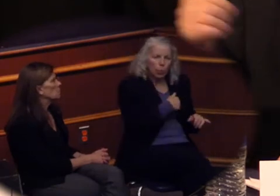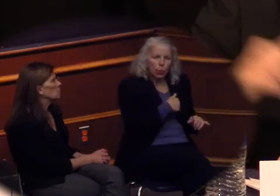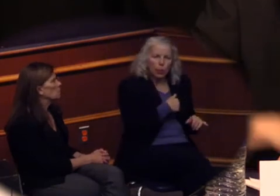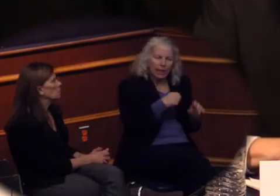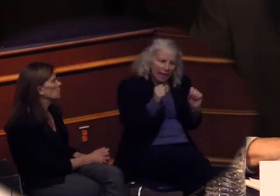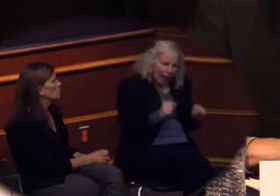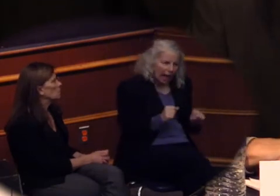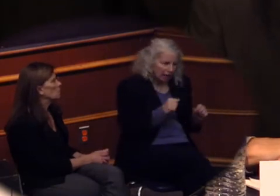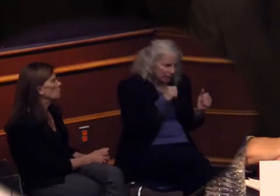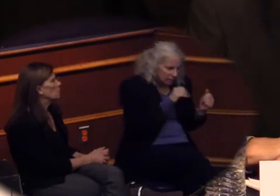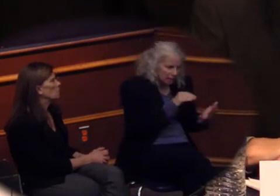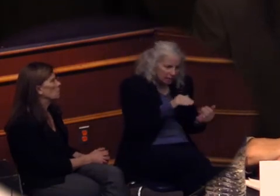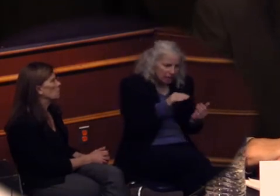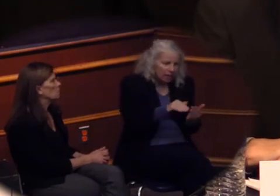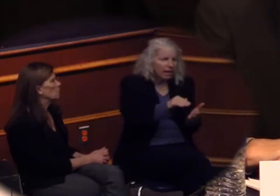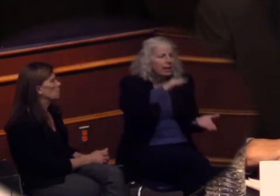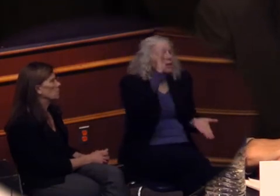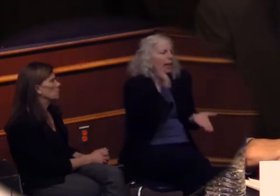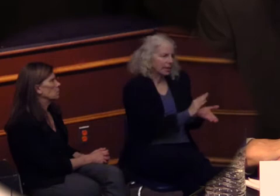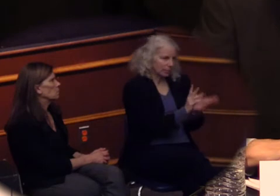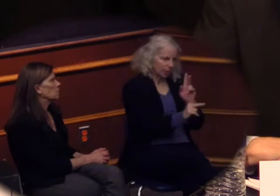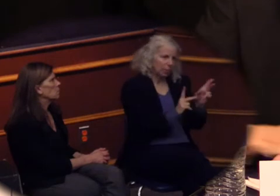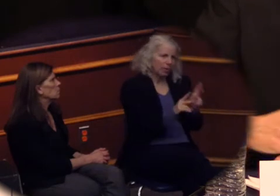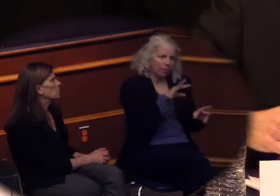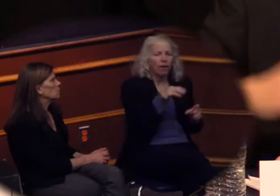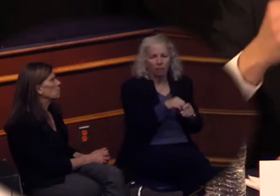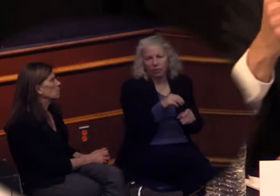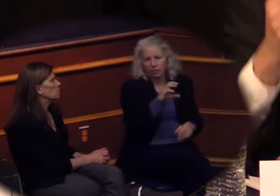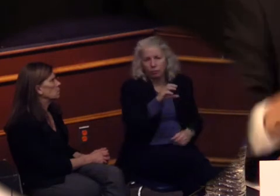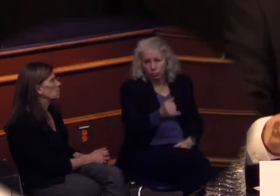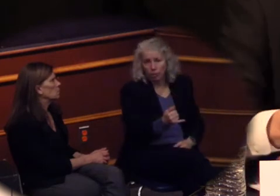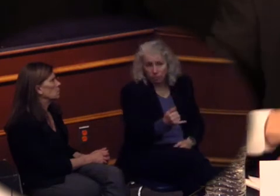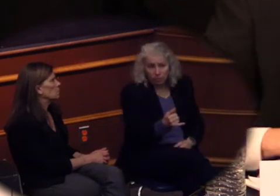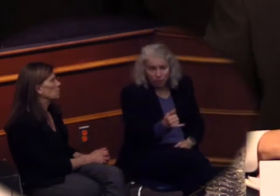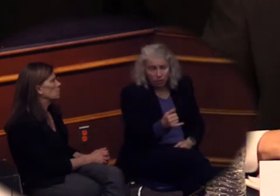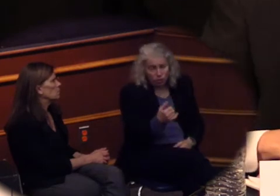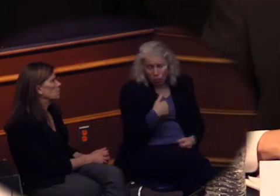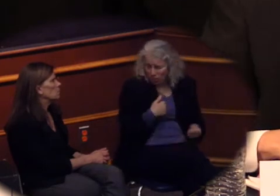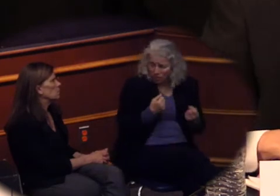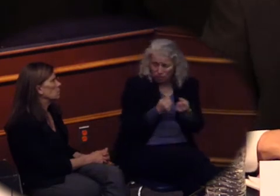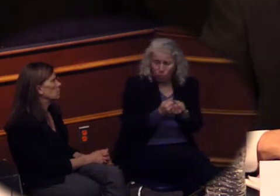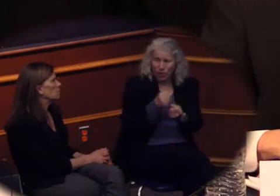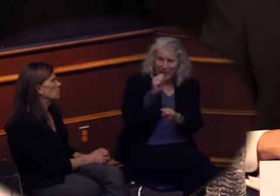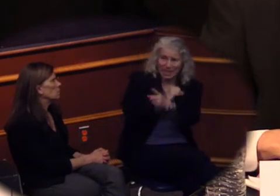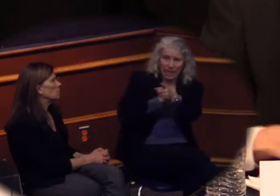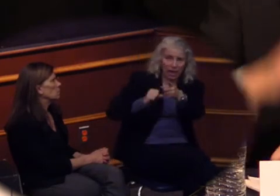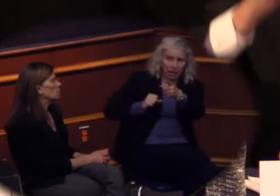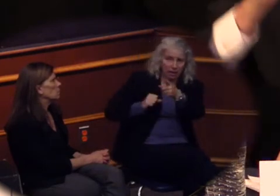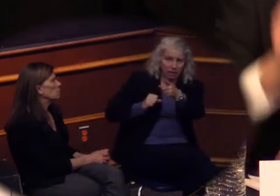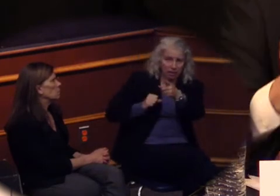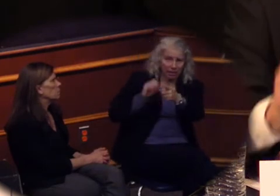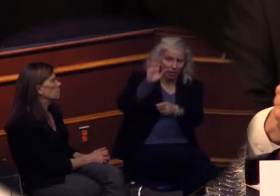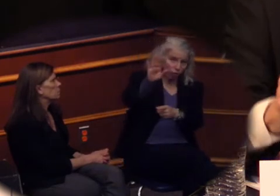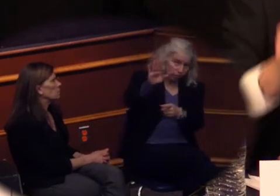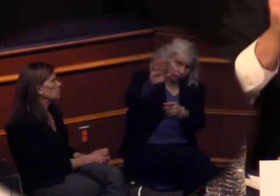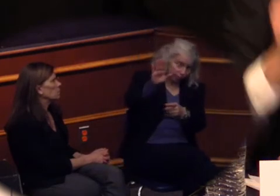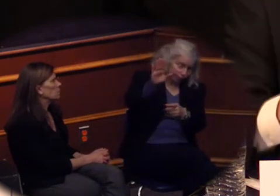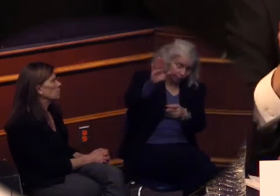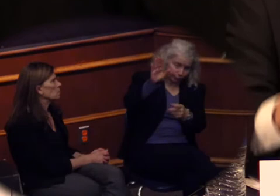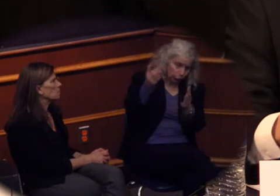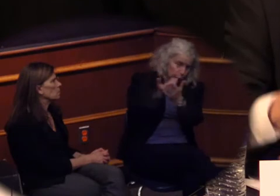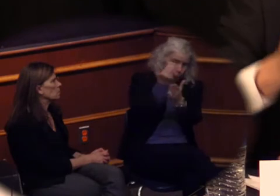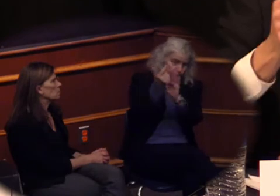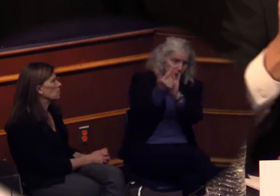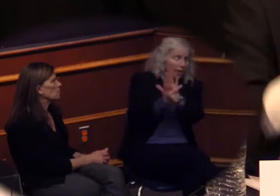each step the number of people who are brought into our criminal justice system. So I support what was originally the Senate thing, but the key thing is you